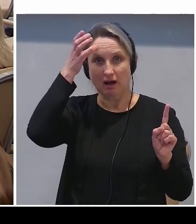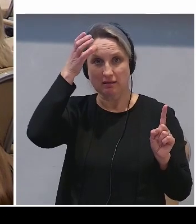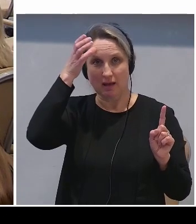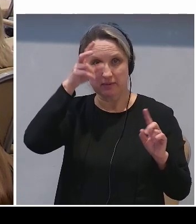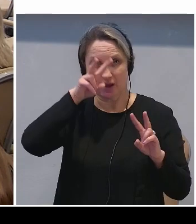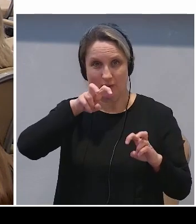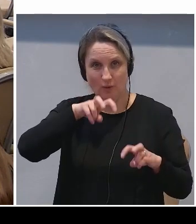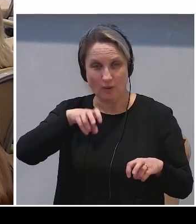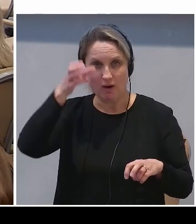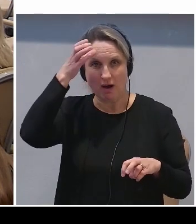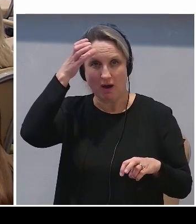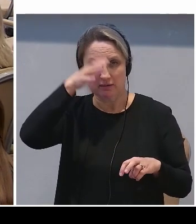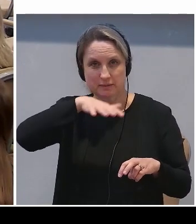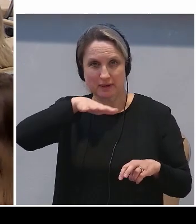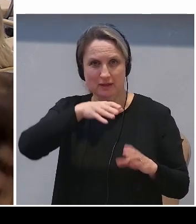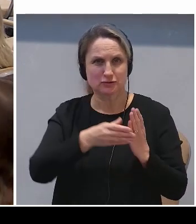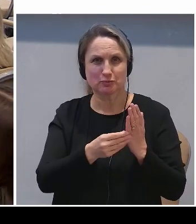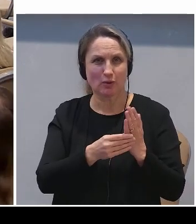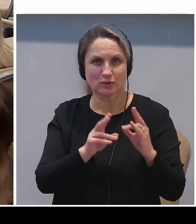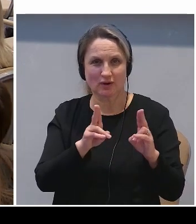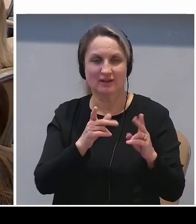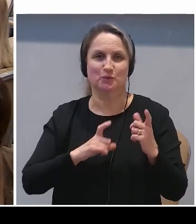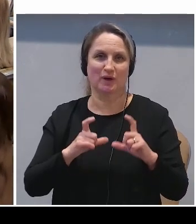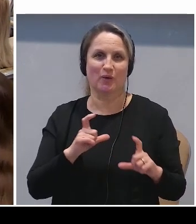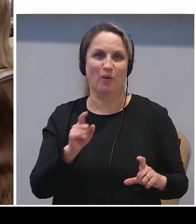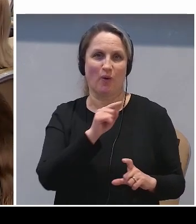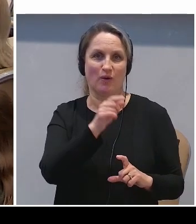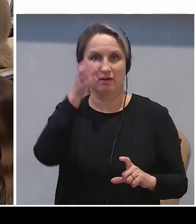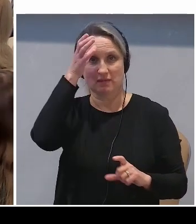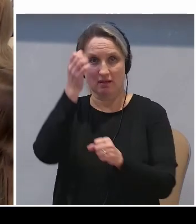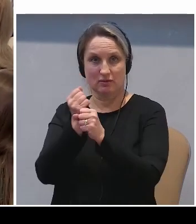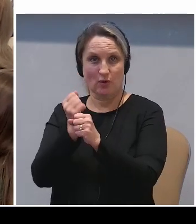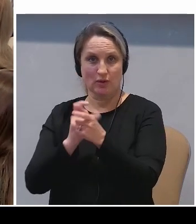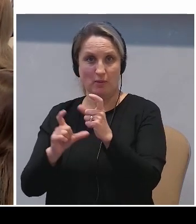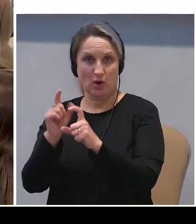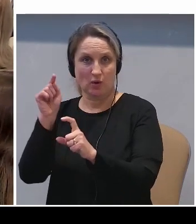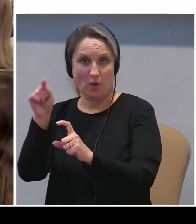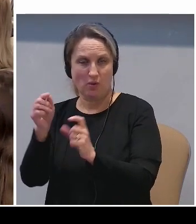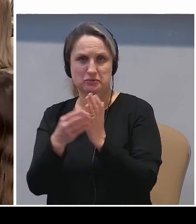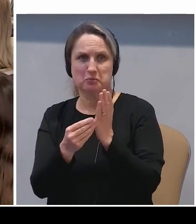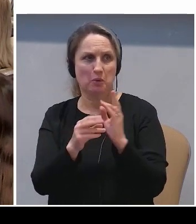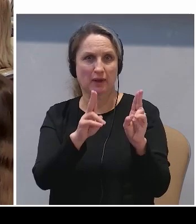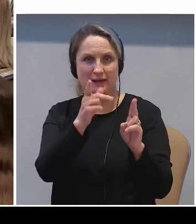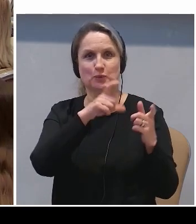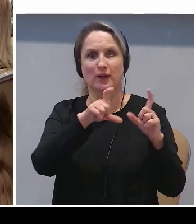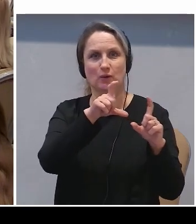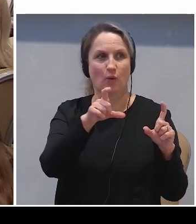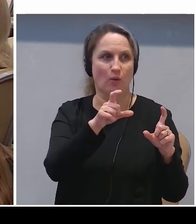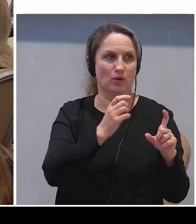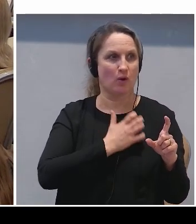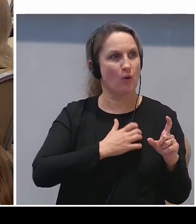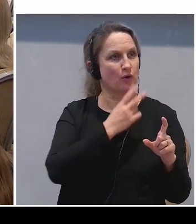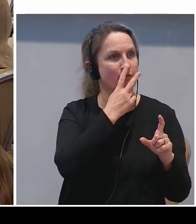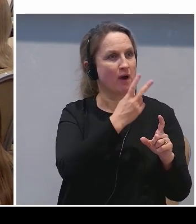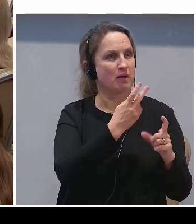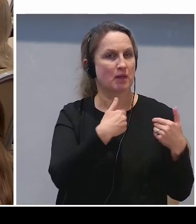are many responsibilities as a sponsor of a clinical trial. So this is also a complexity. And then if we go to the specific challenges